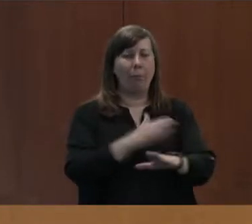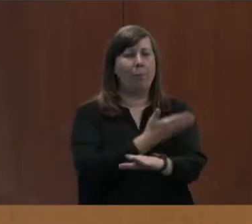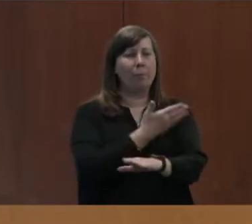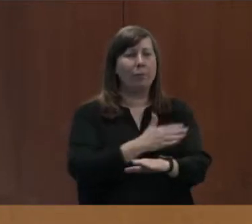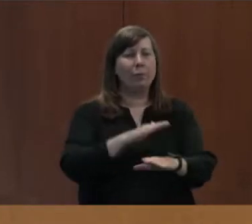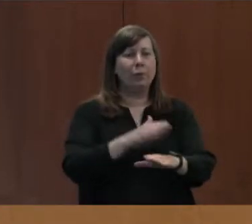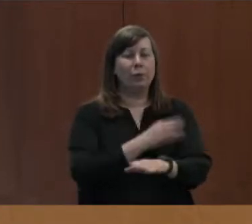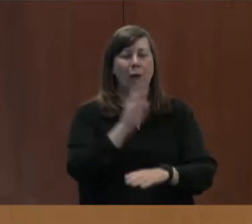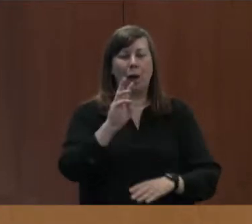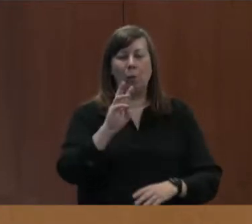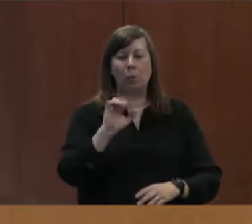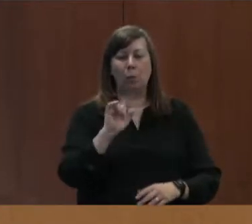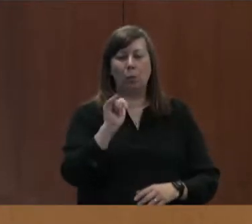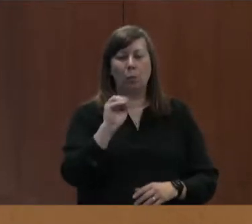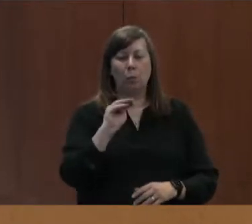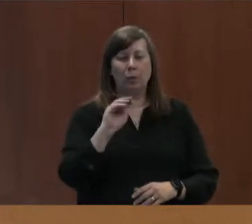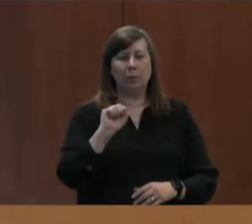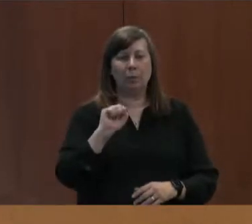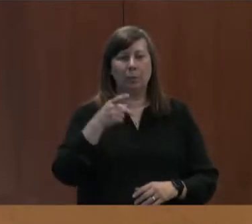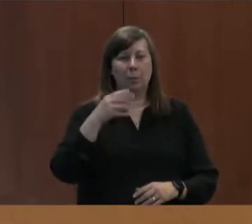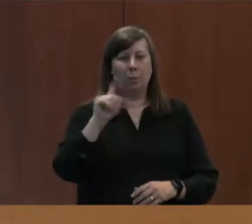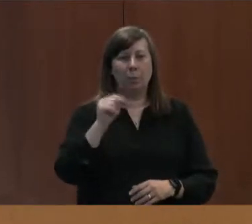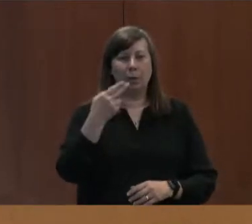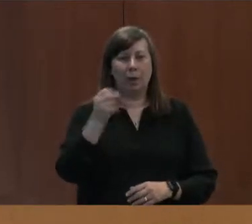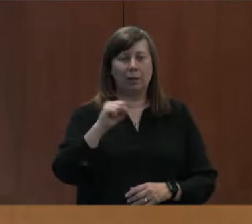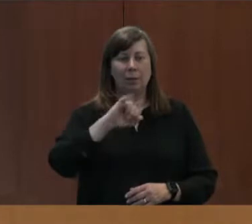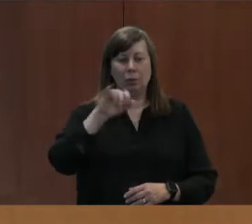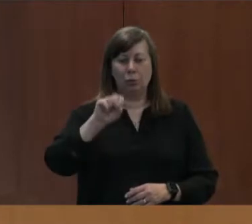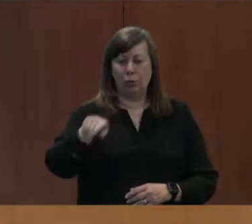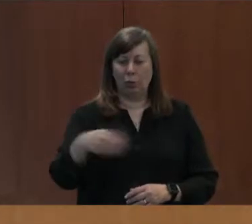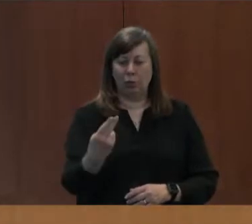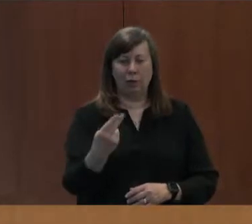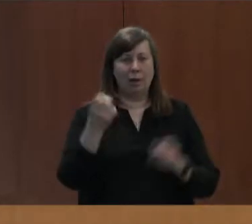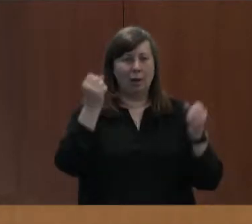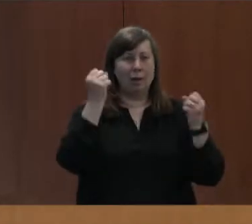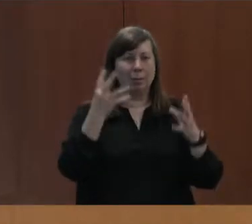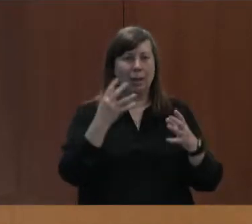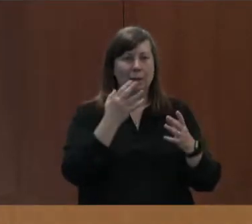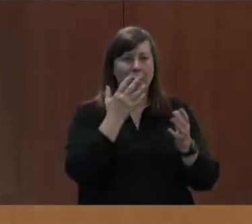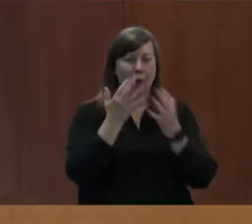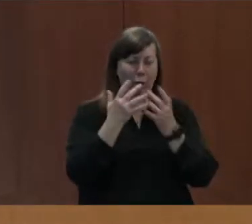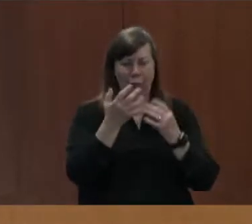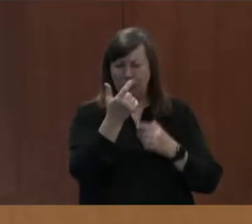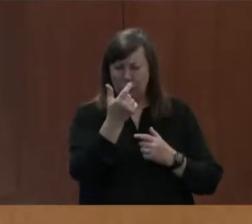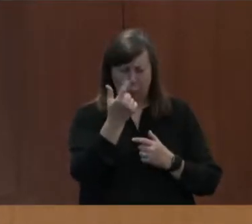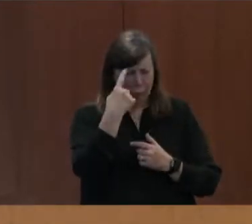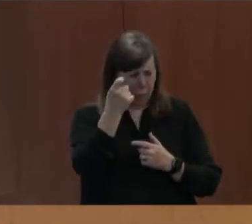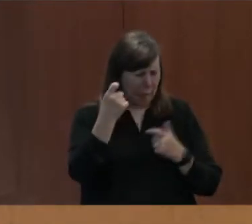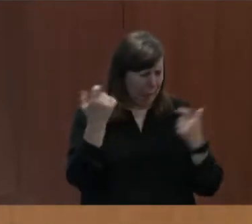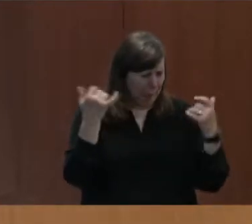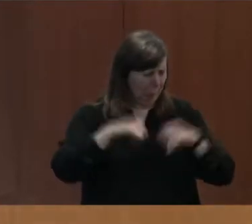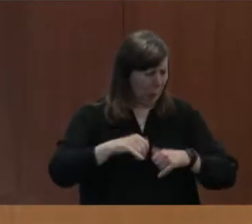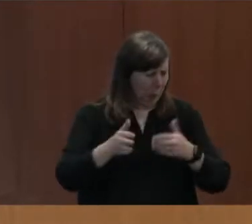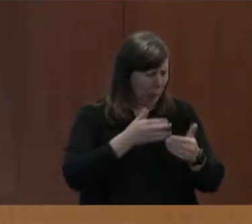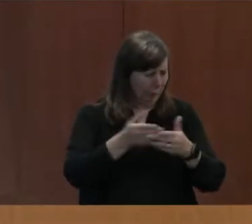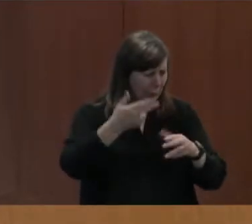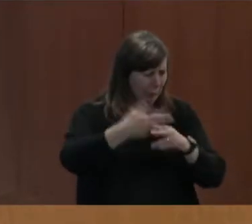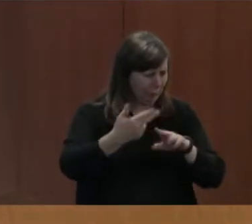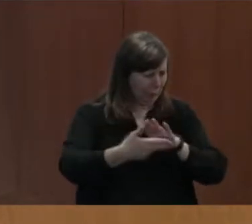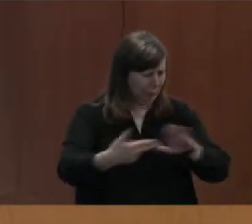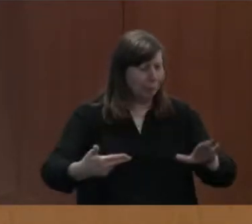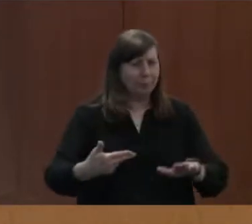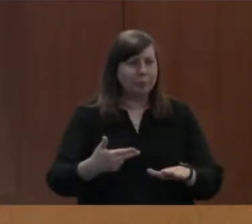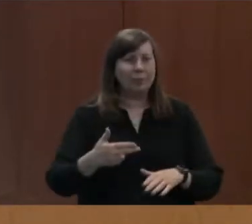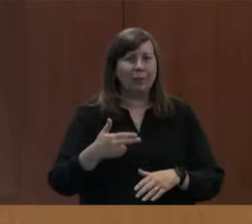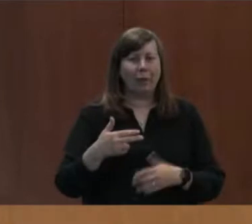musical at Williamsport High School, Joseph and the multicolored dream coat, or whatever it's called. I can't remember.